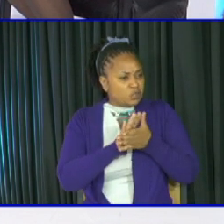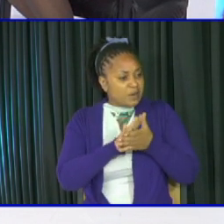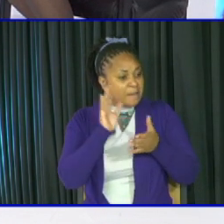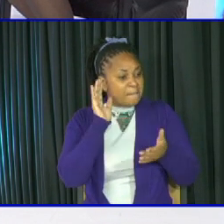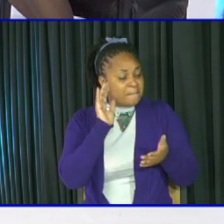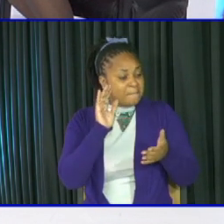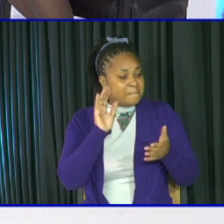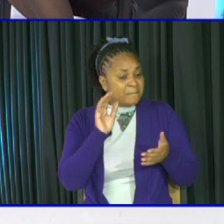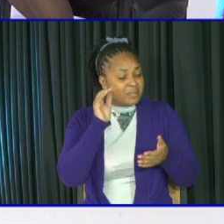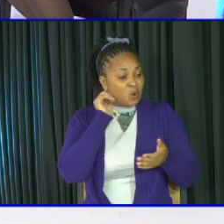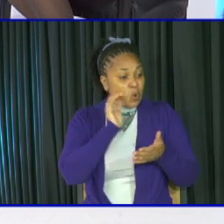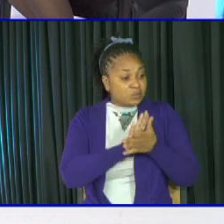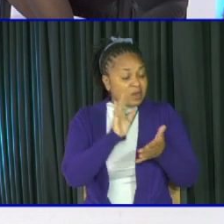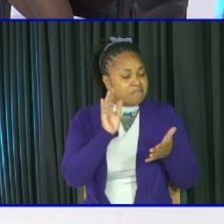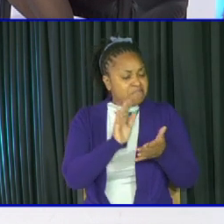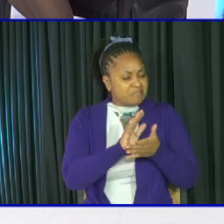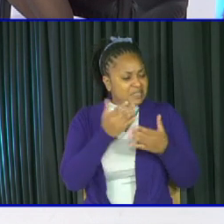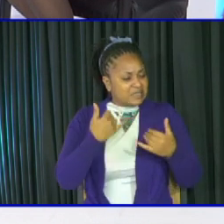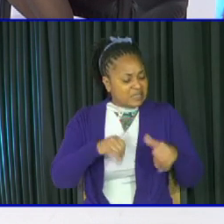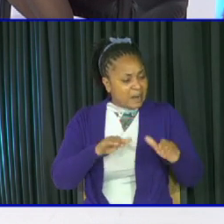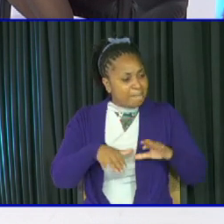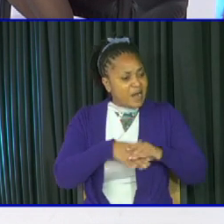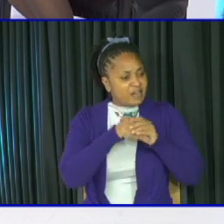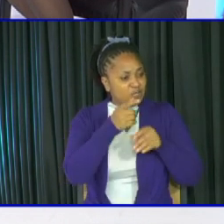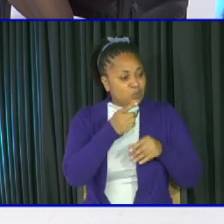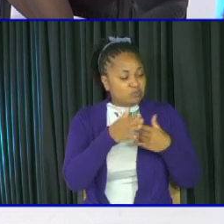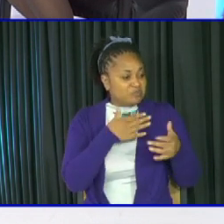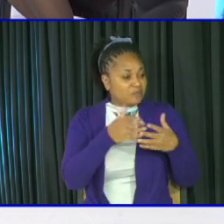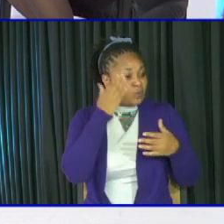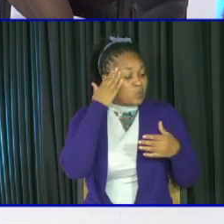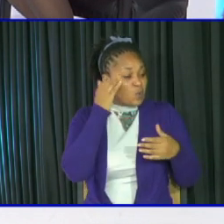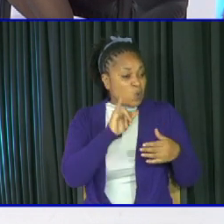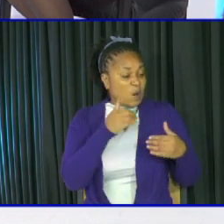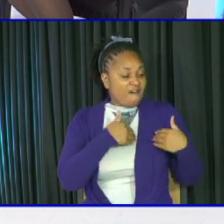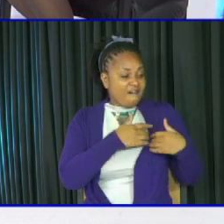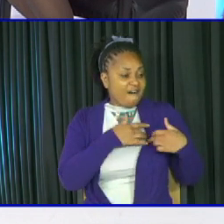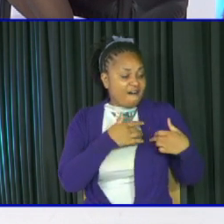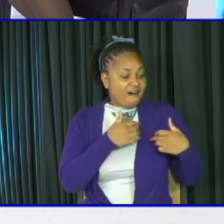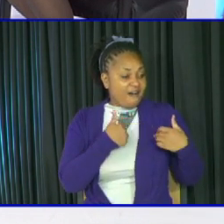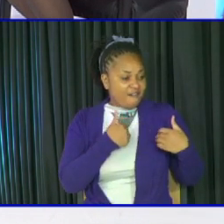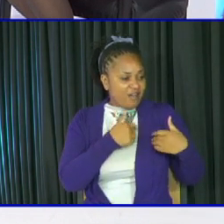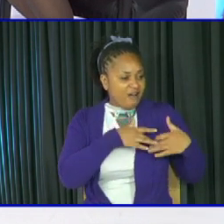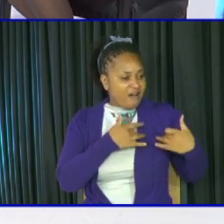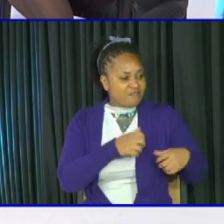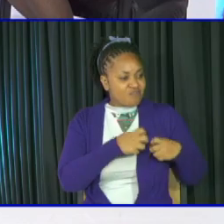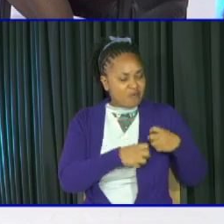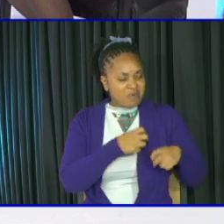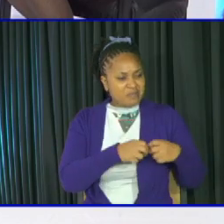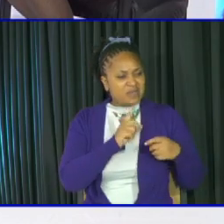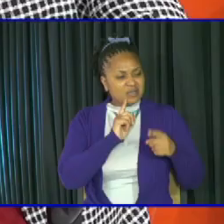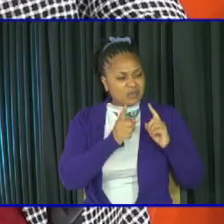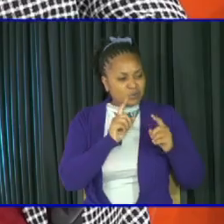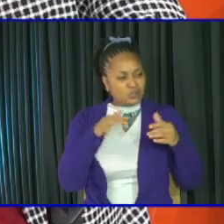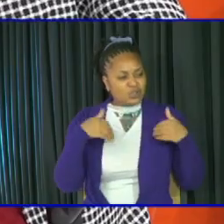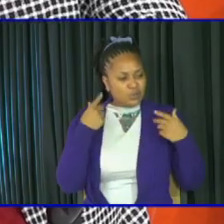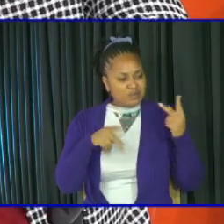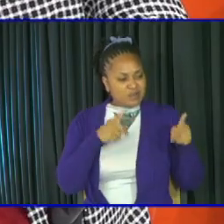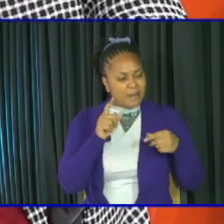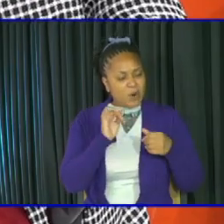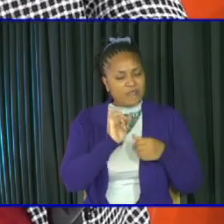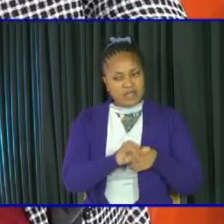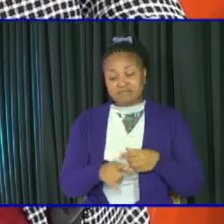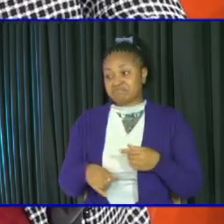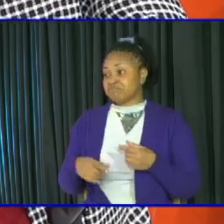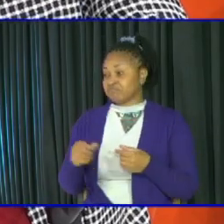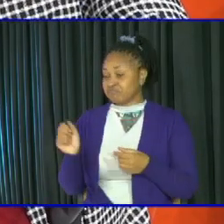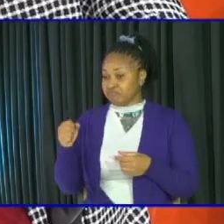condition. Just give a little 30 seconds tip to our young people in respect to that kind of... You know, well, the thing is, he